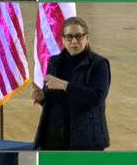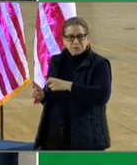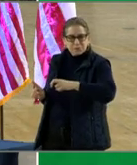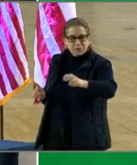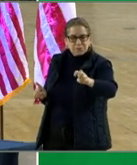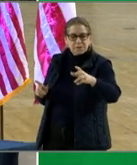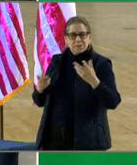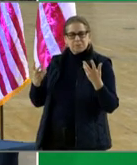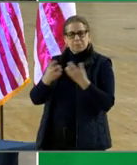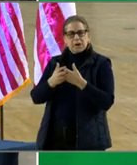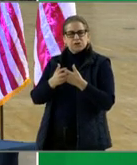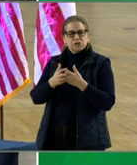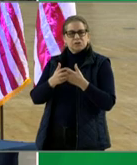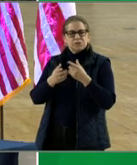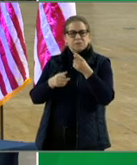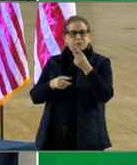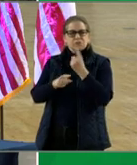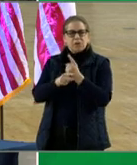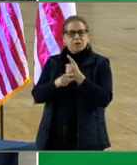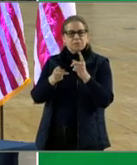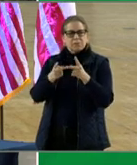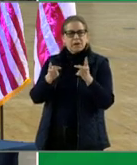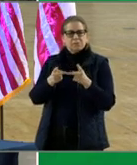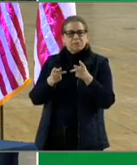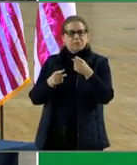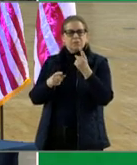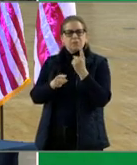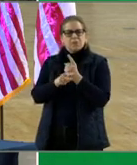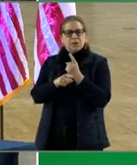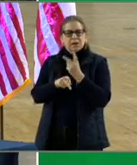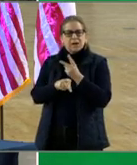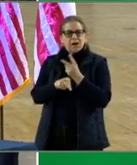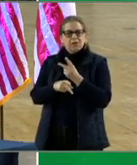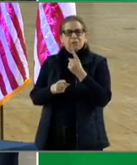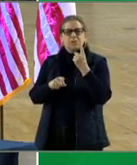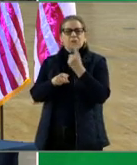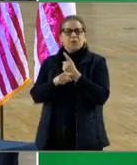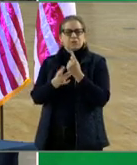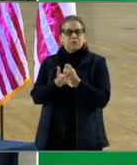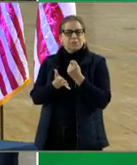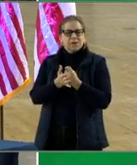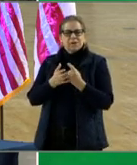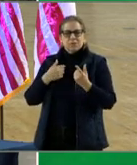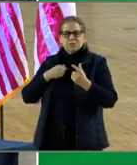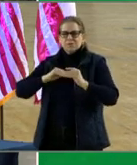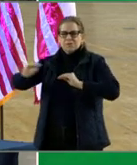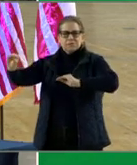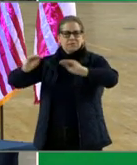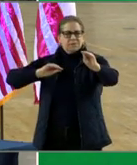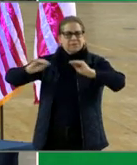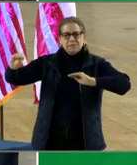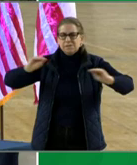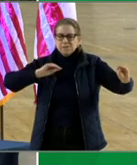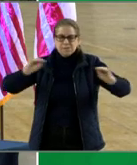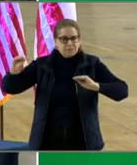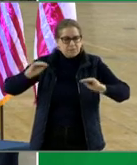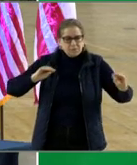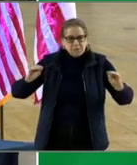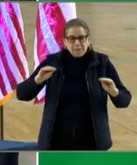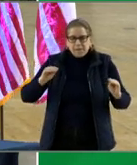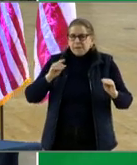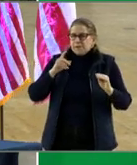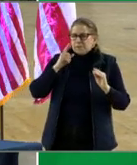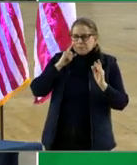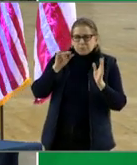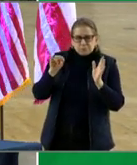right places. So we're still assessing facilities. We know areas where we will like to go, but right now, as I